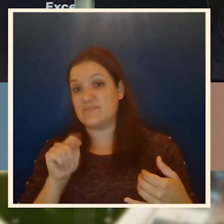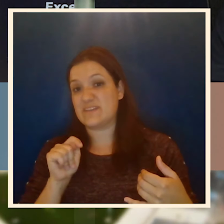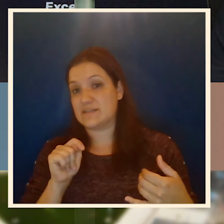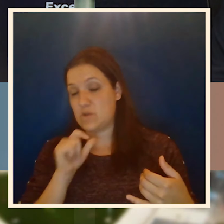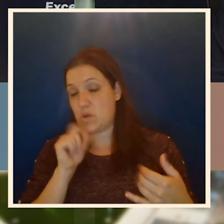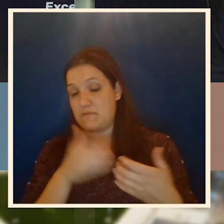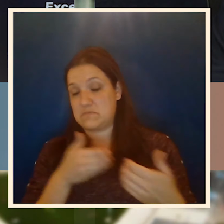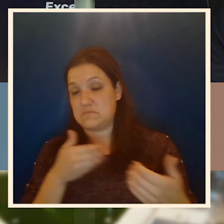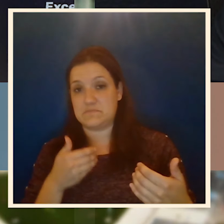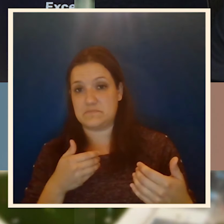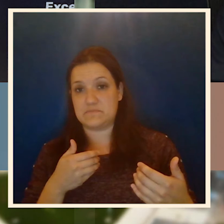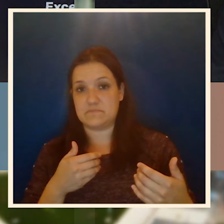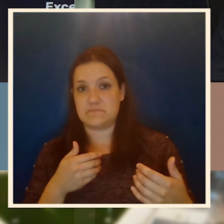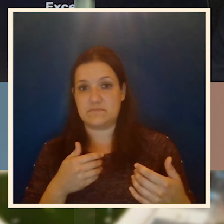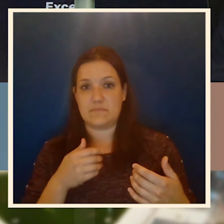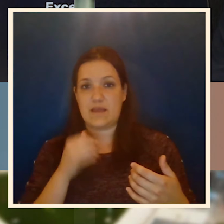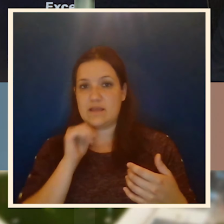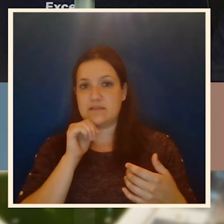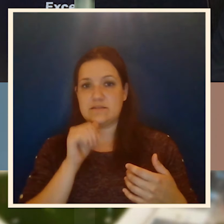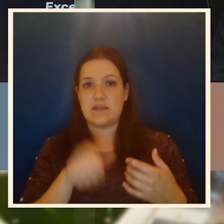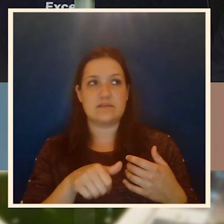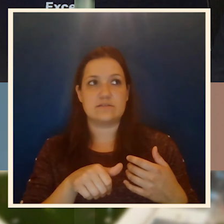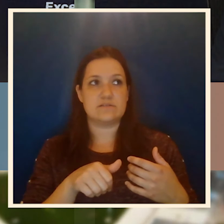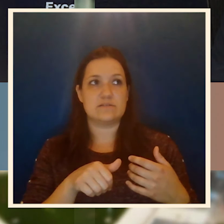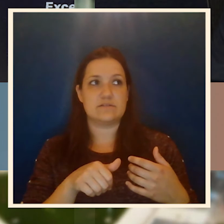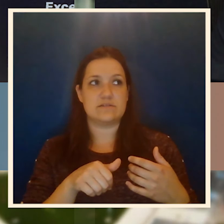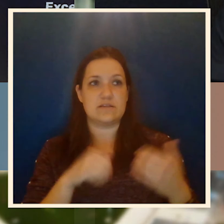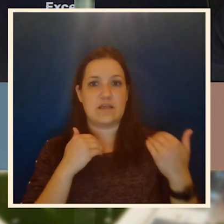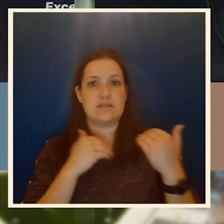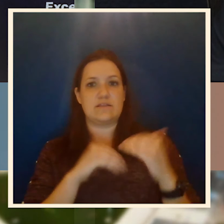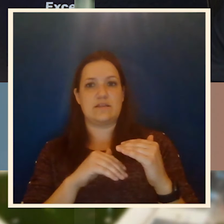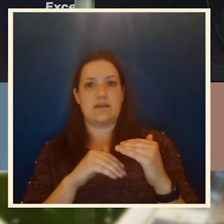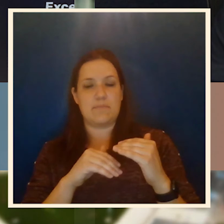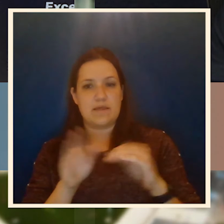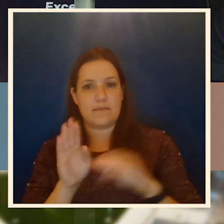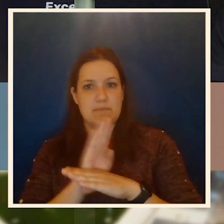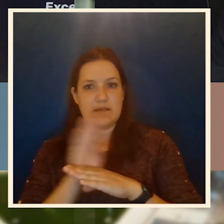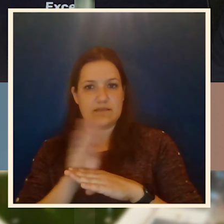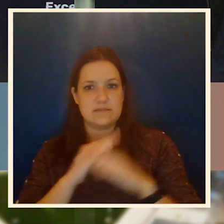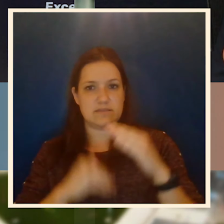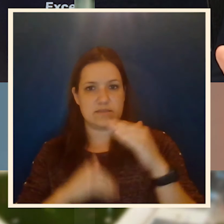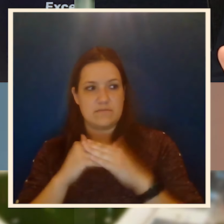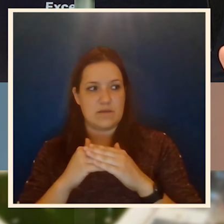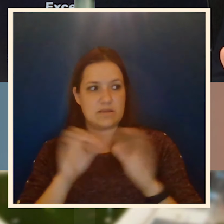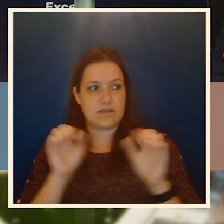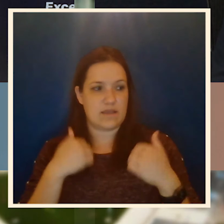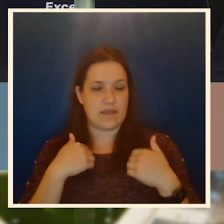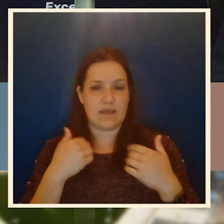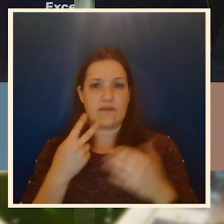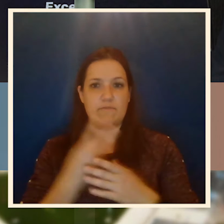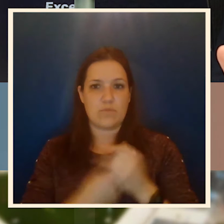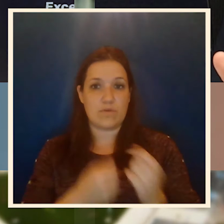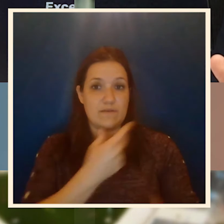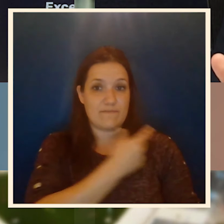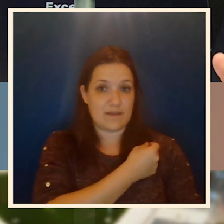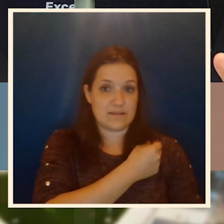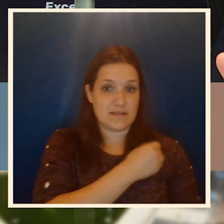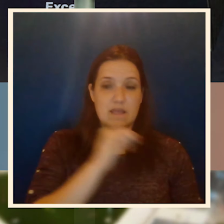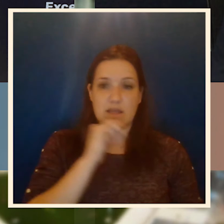supposed to wear a mask, but you don't have to socially distance. And it doesn't restrict a